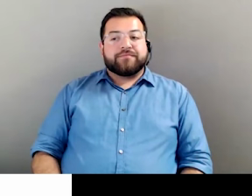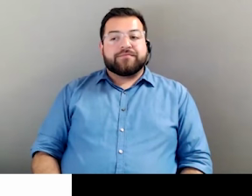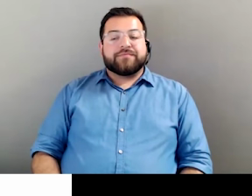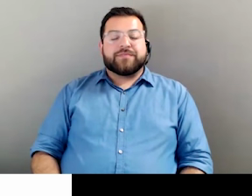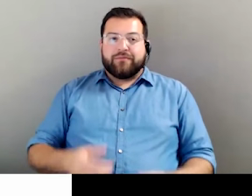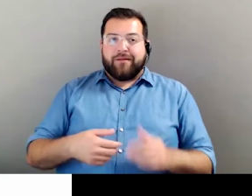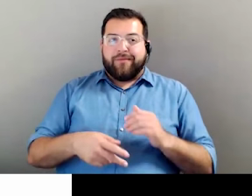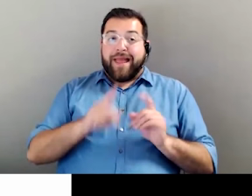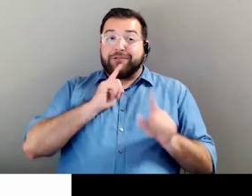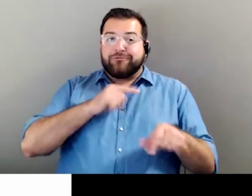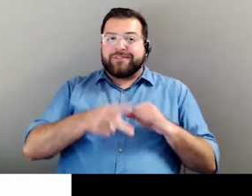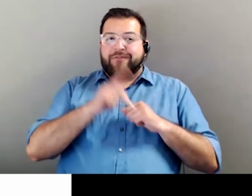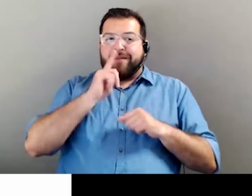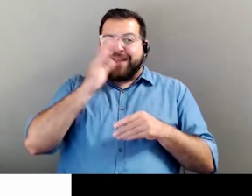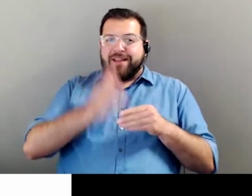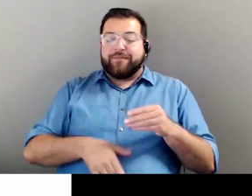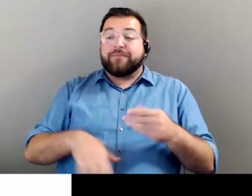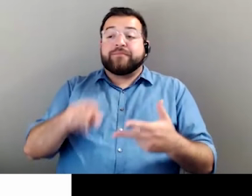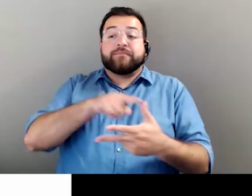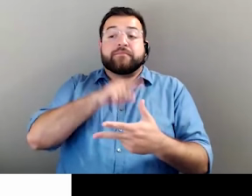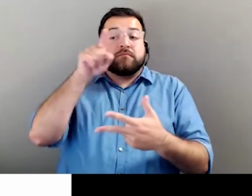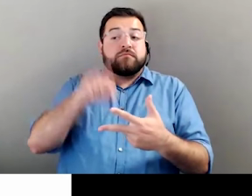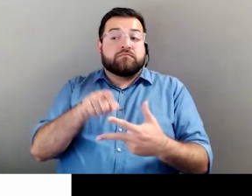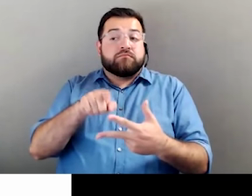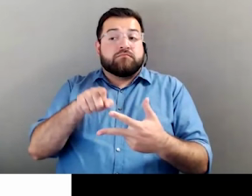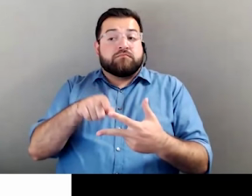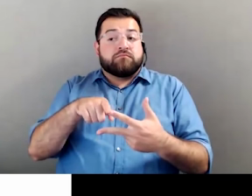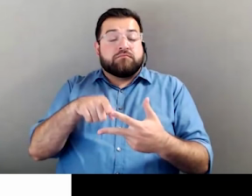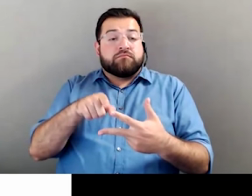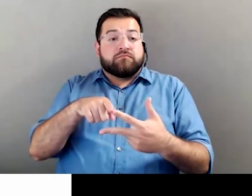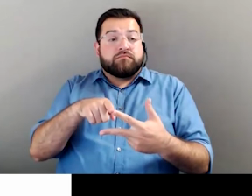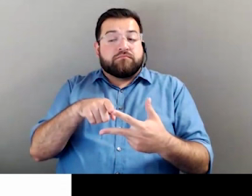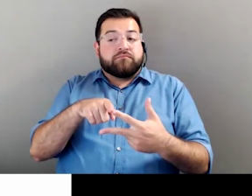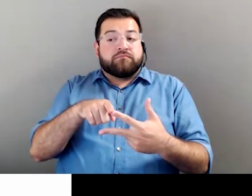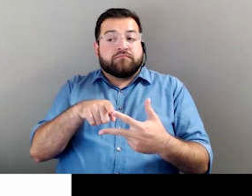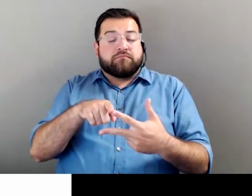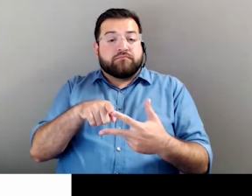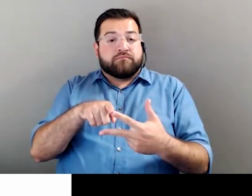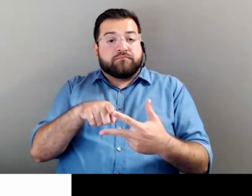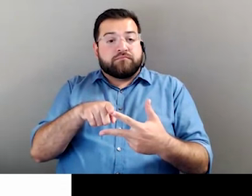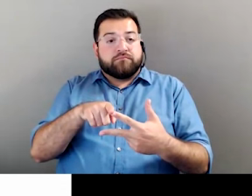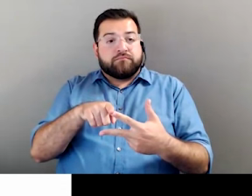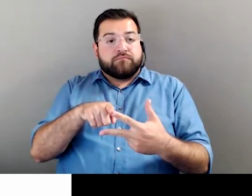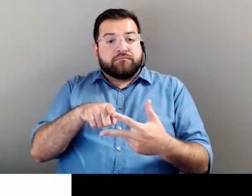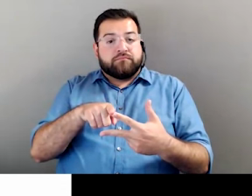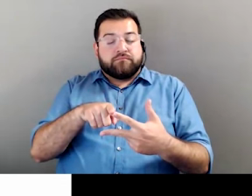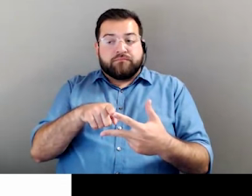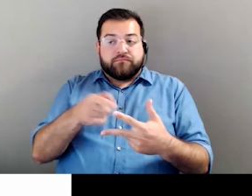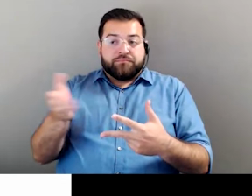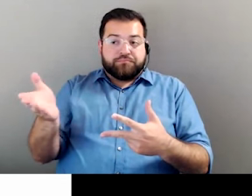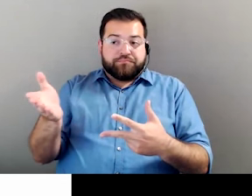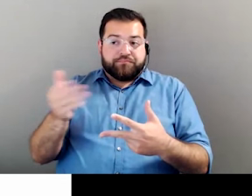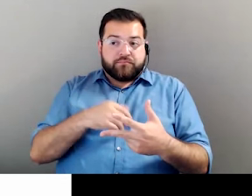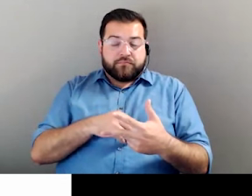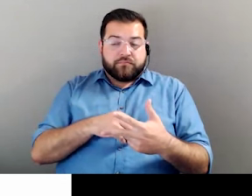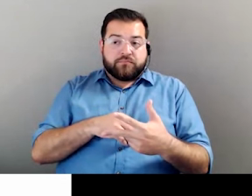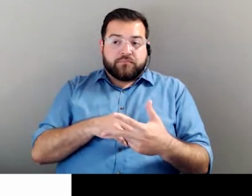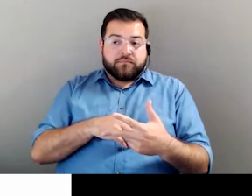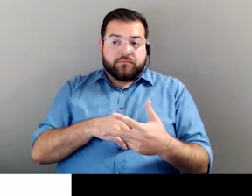end. The next is police should be notified immediately if you have been made aware of a sexual misconduct